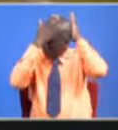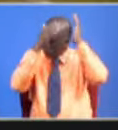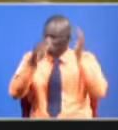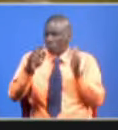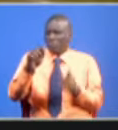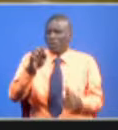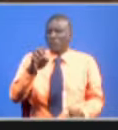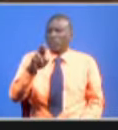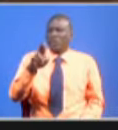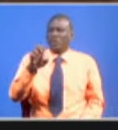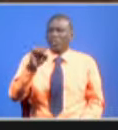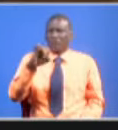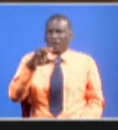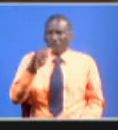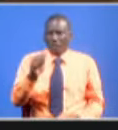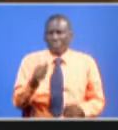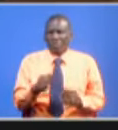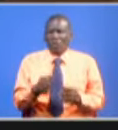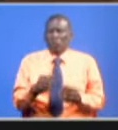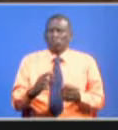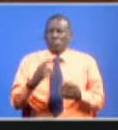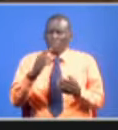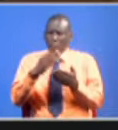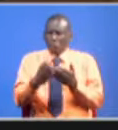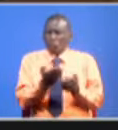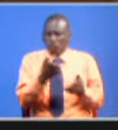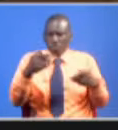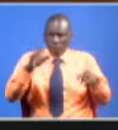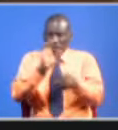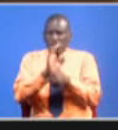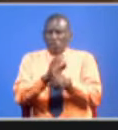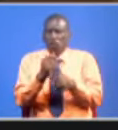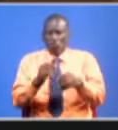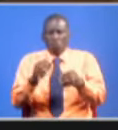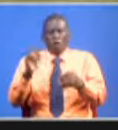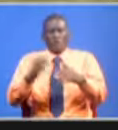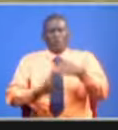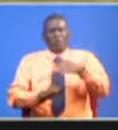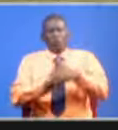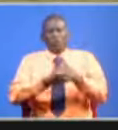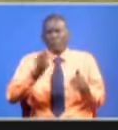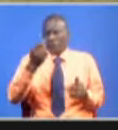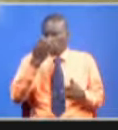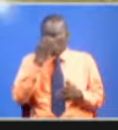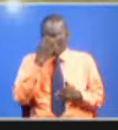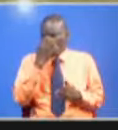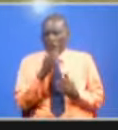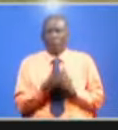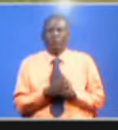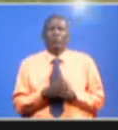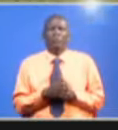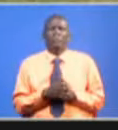Wairimo, who is among those from the church who are once allied to President William Ruto.